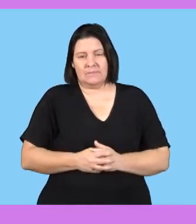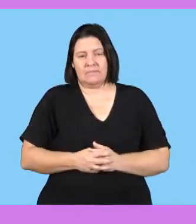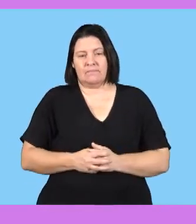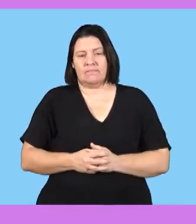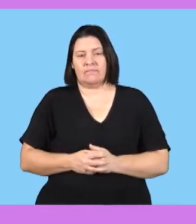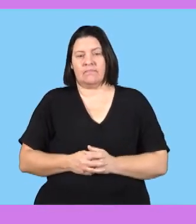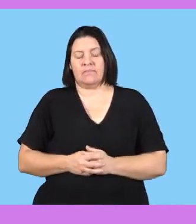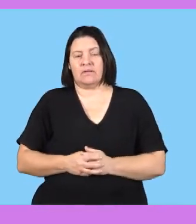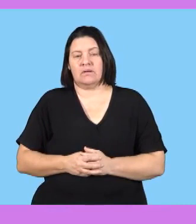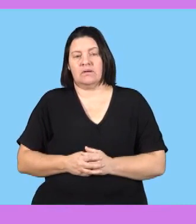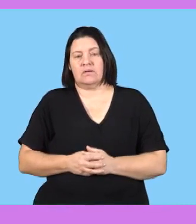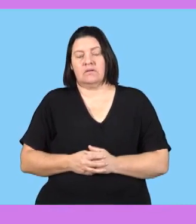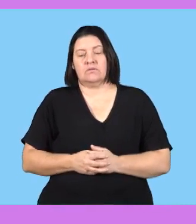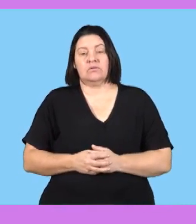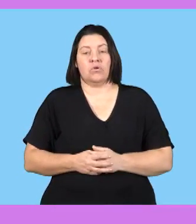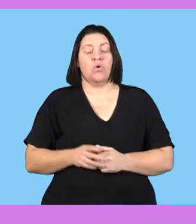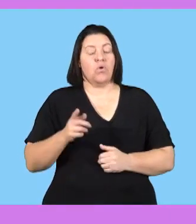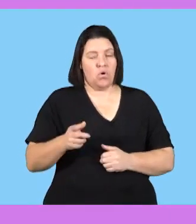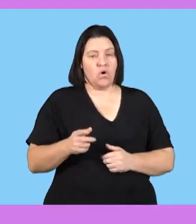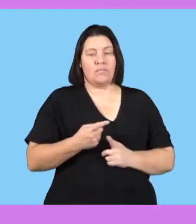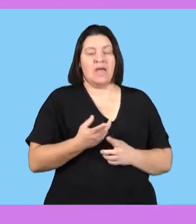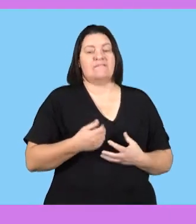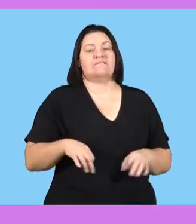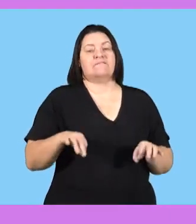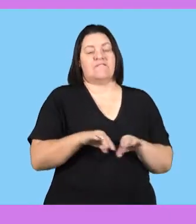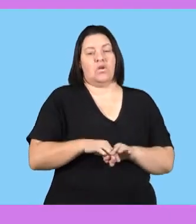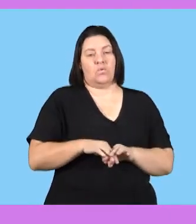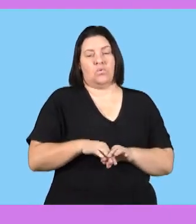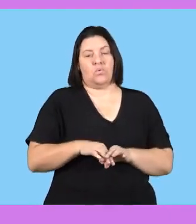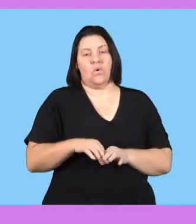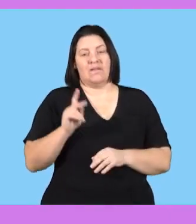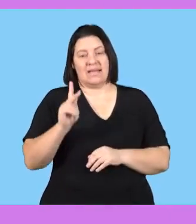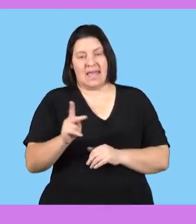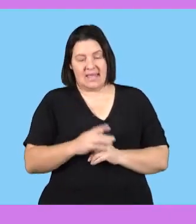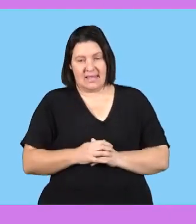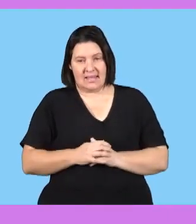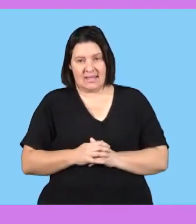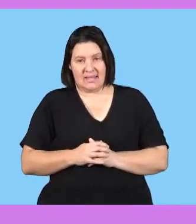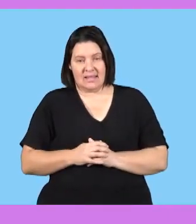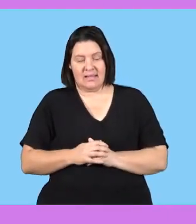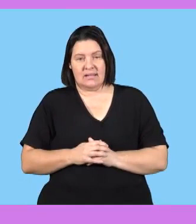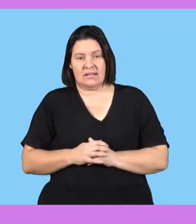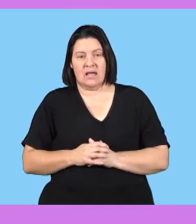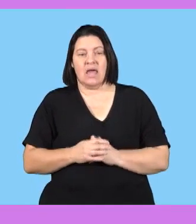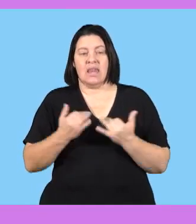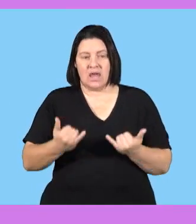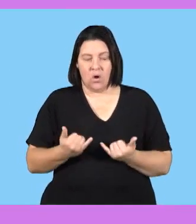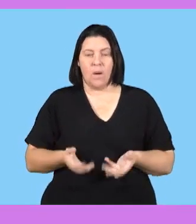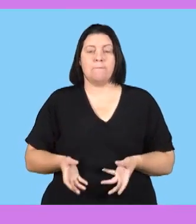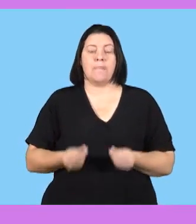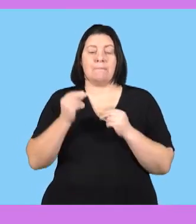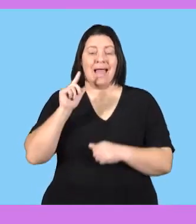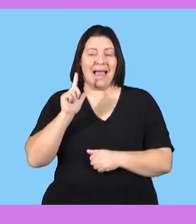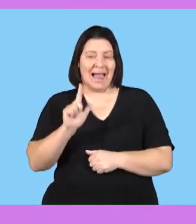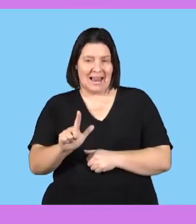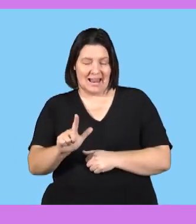of jewelry. So now, this was the value of K. So now, to find the value